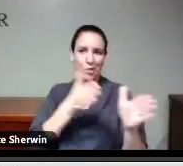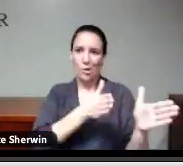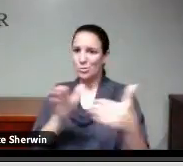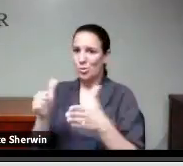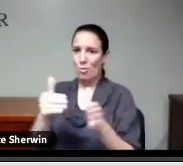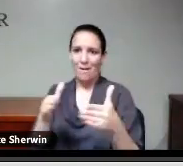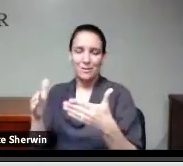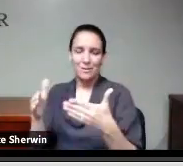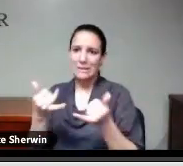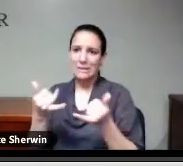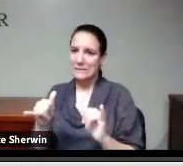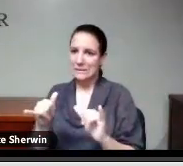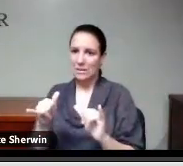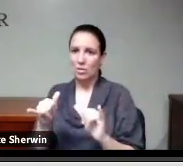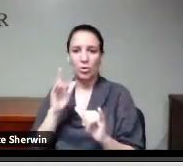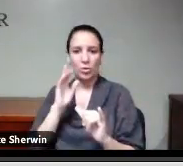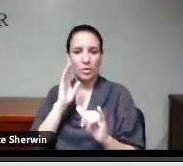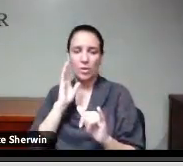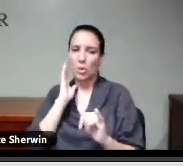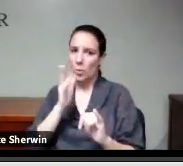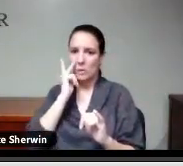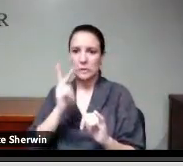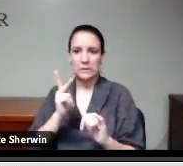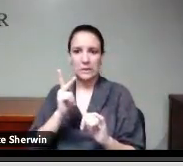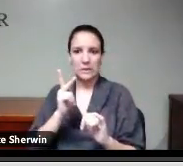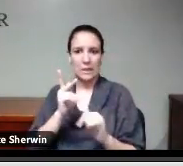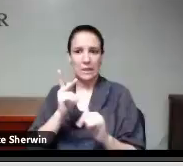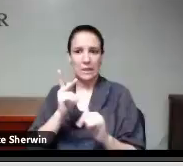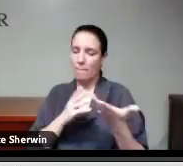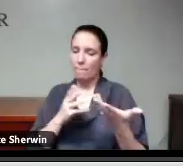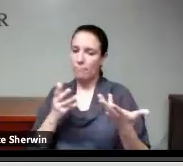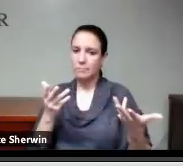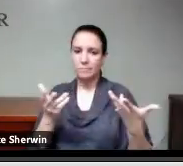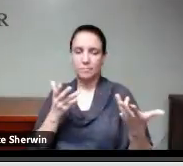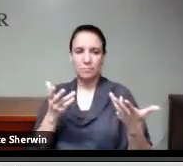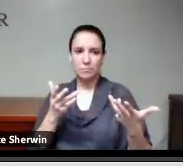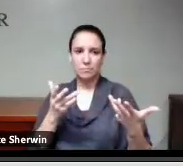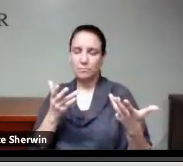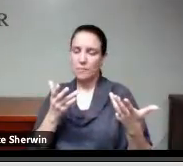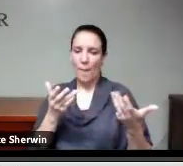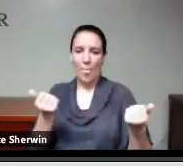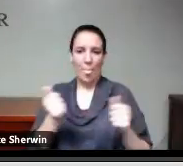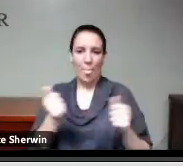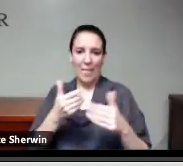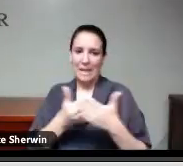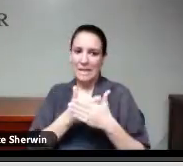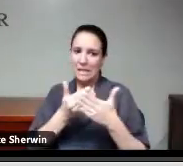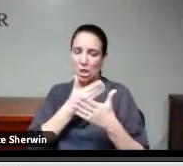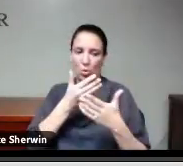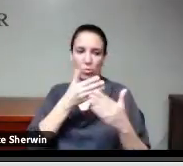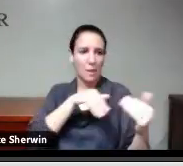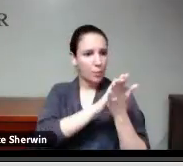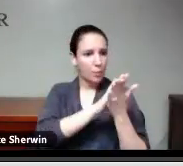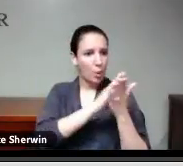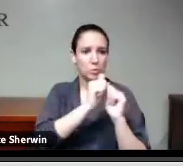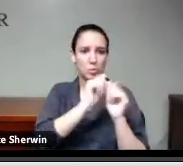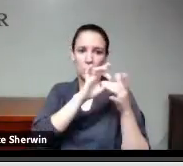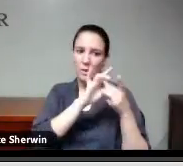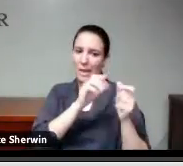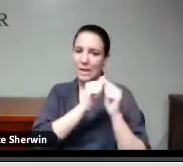about organizational culture along the way. With any new direction related to diversity, whether it's expanding your